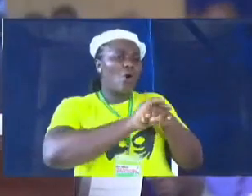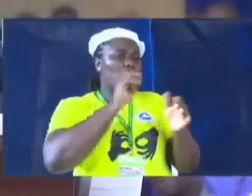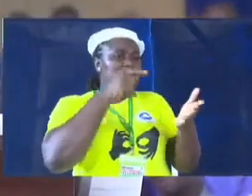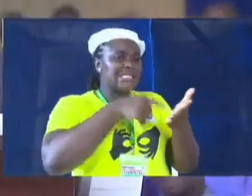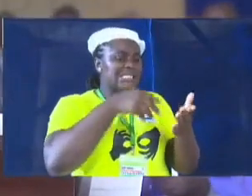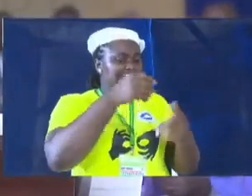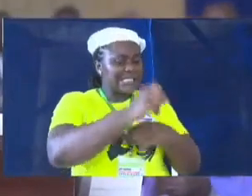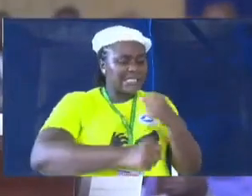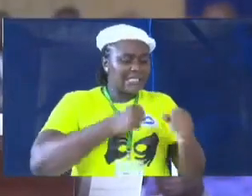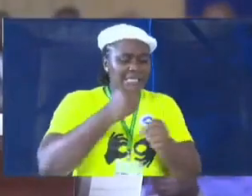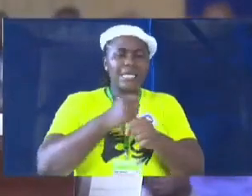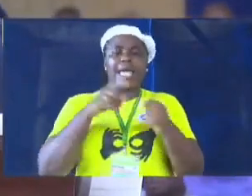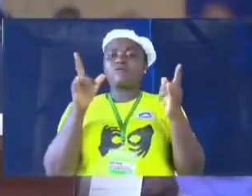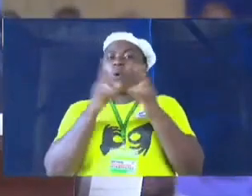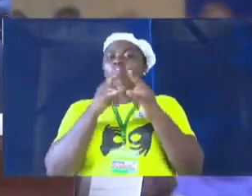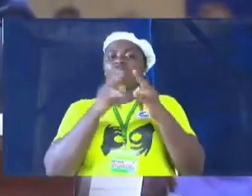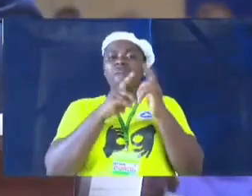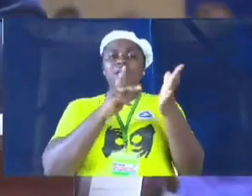Congress.